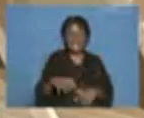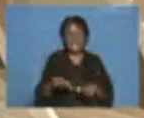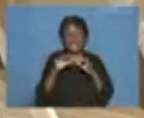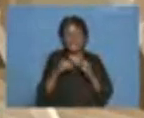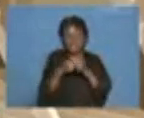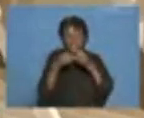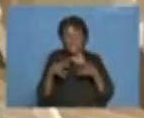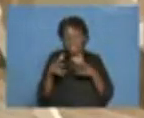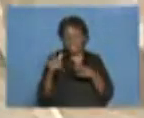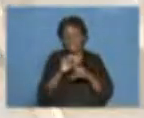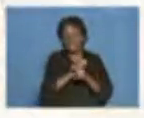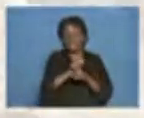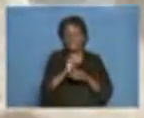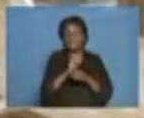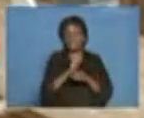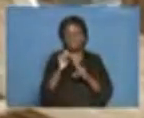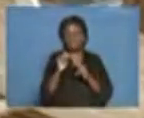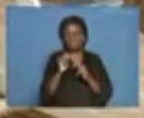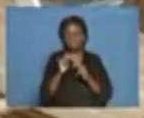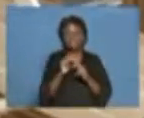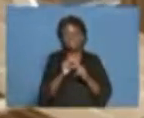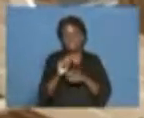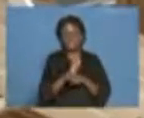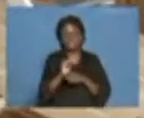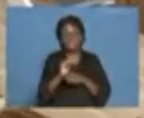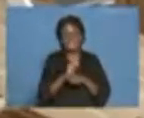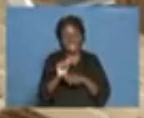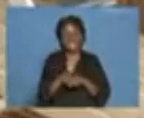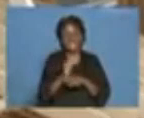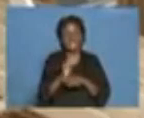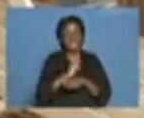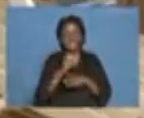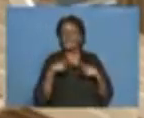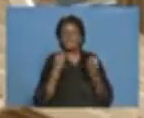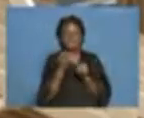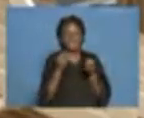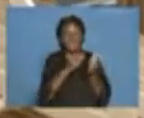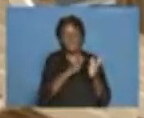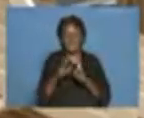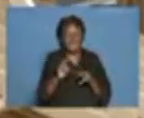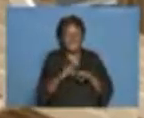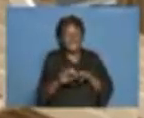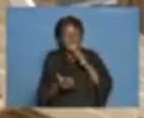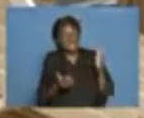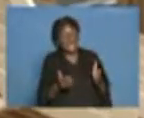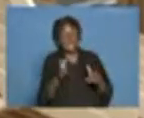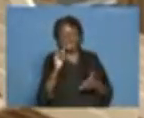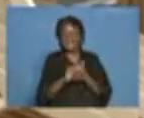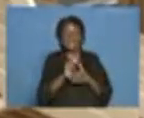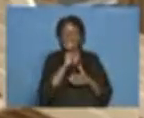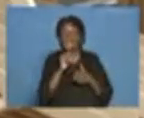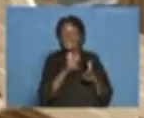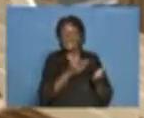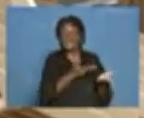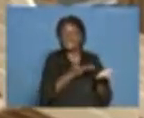And that'll be my do business from now. I don't have no attention sitting aside because I already see that don't get you nowhere. You know what can help you if you're